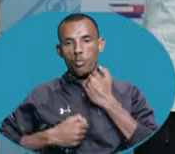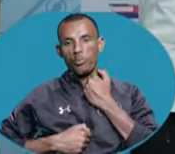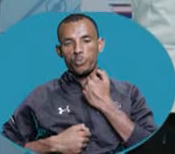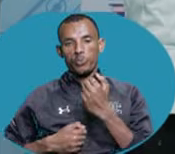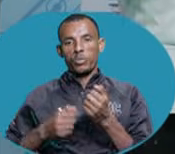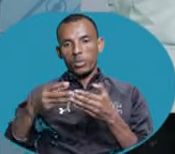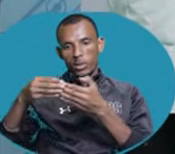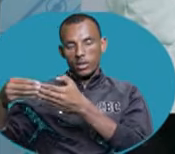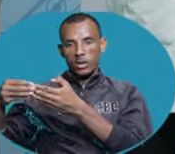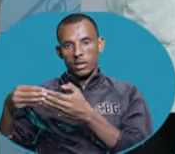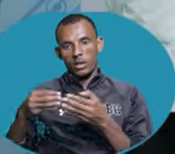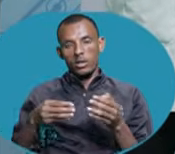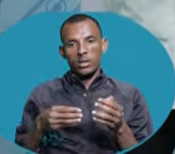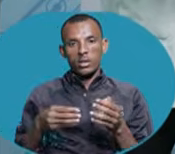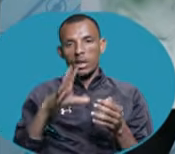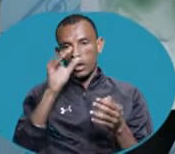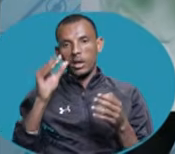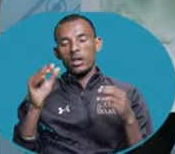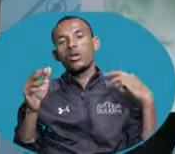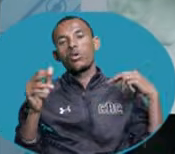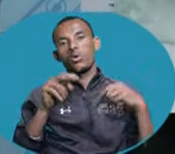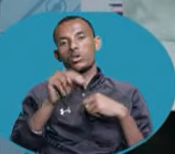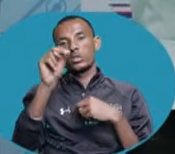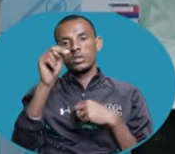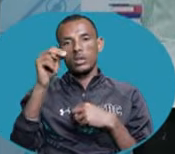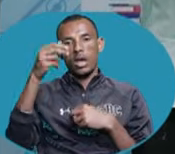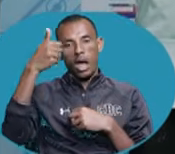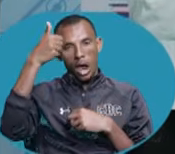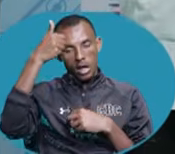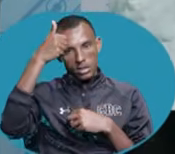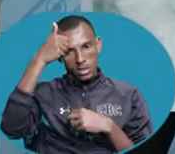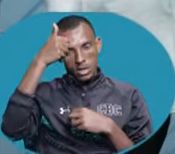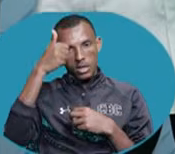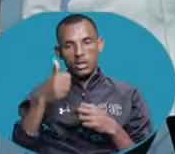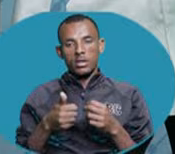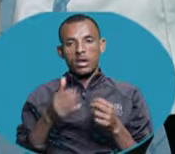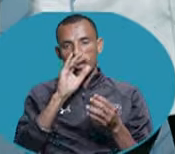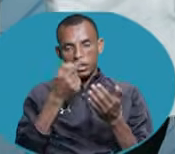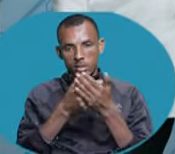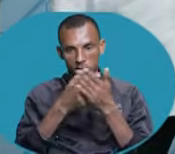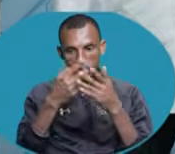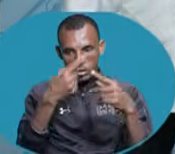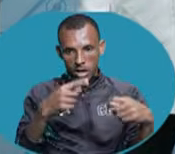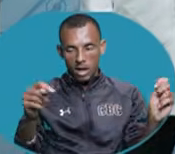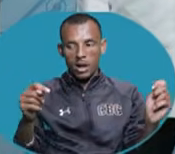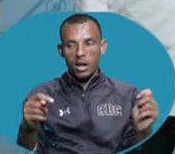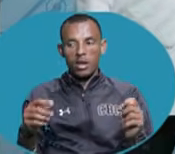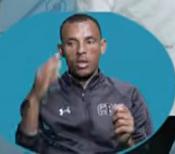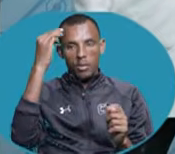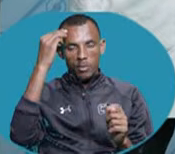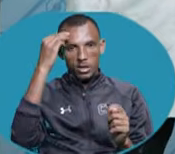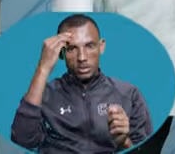by Eisenhower. In this struggle Marshal Zhukov decided to